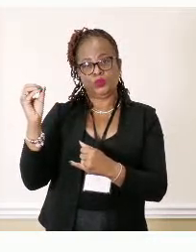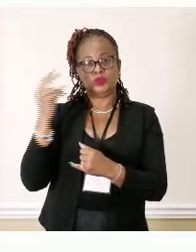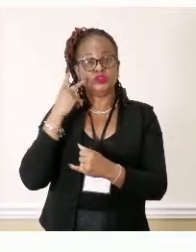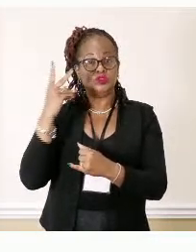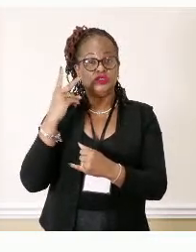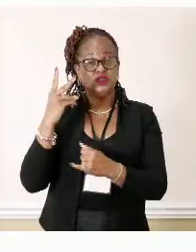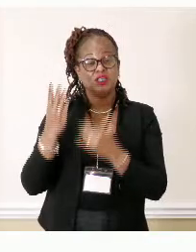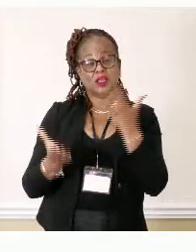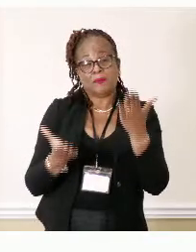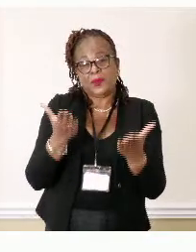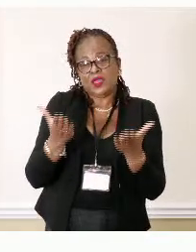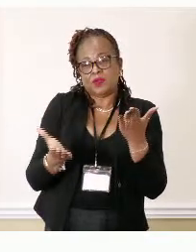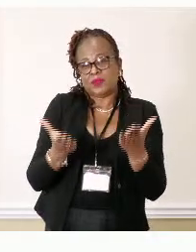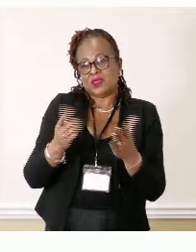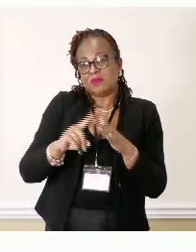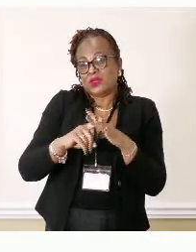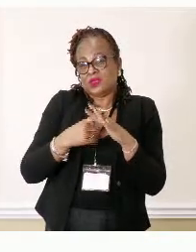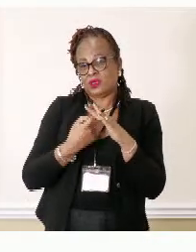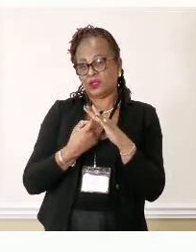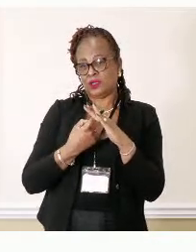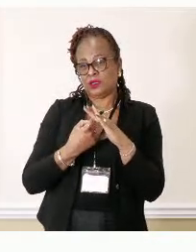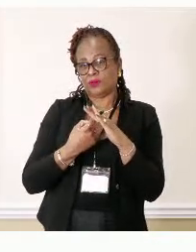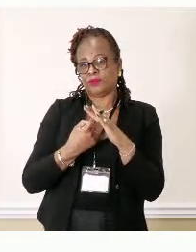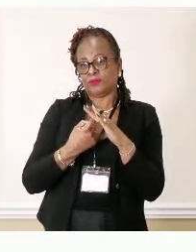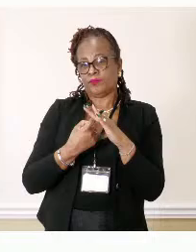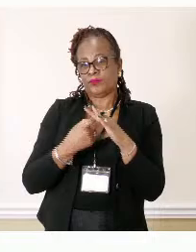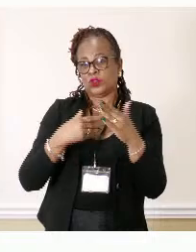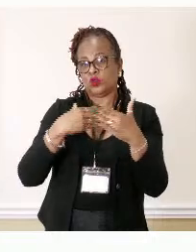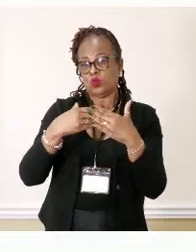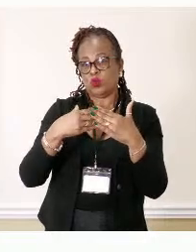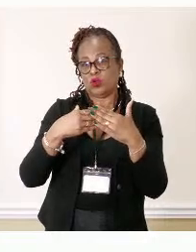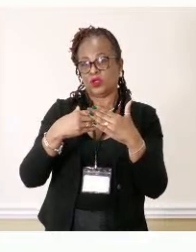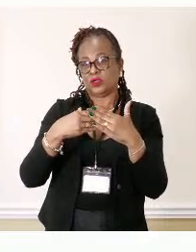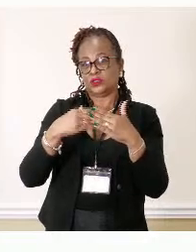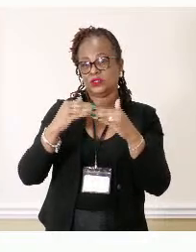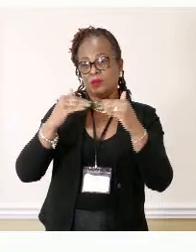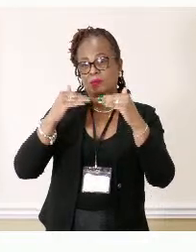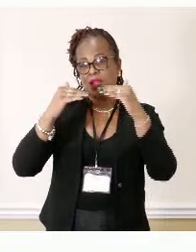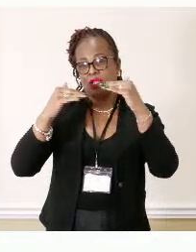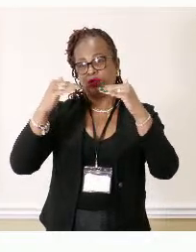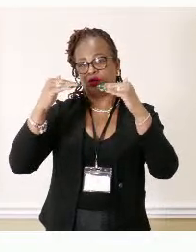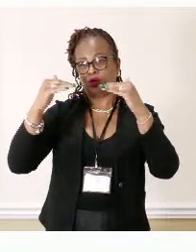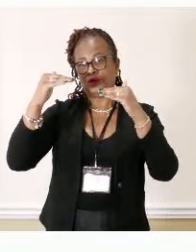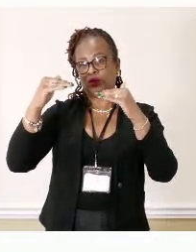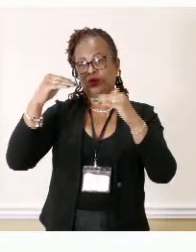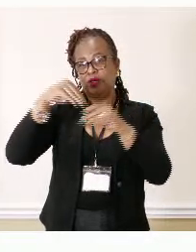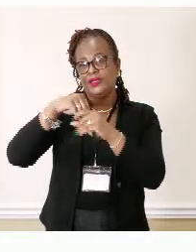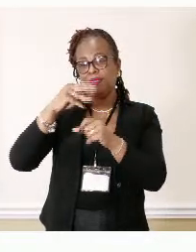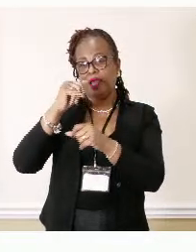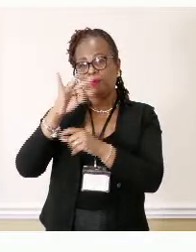there may be a beginning towards a plateau in the Abaco.